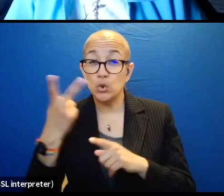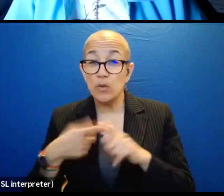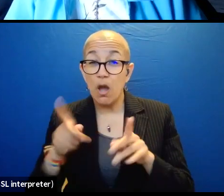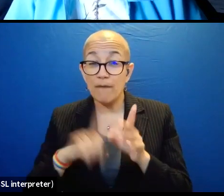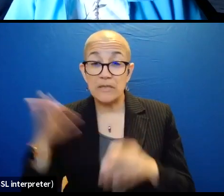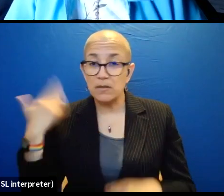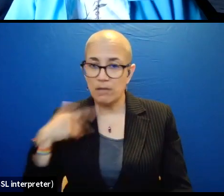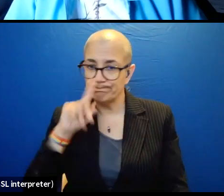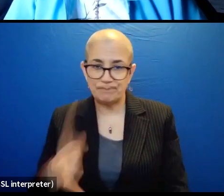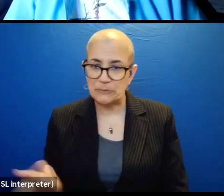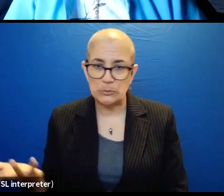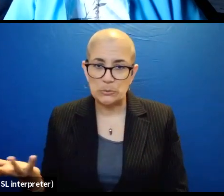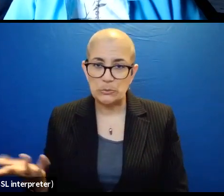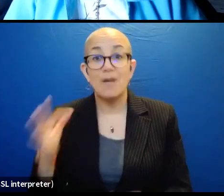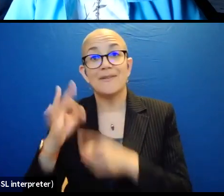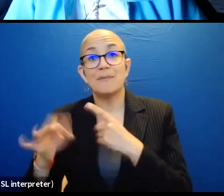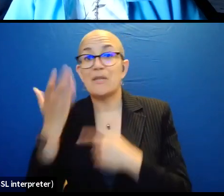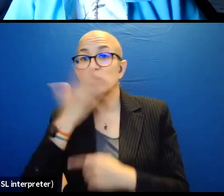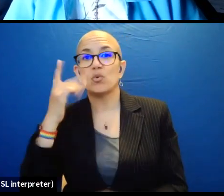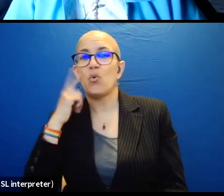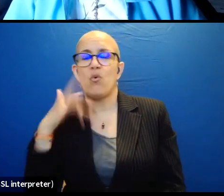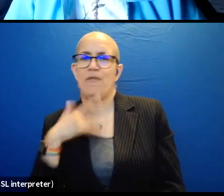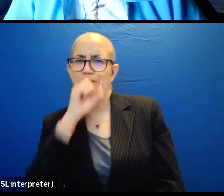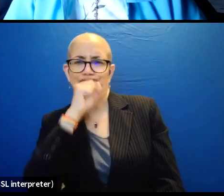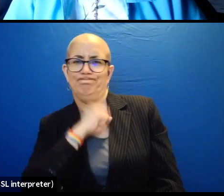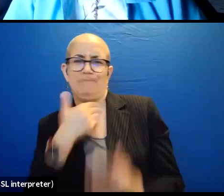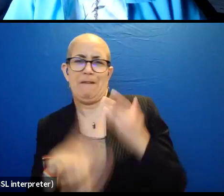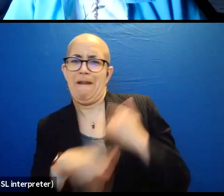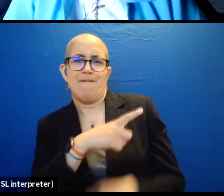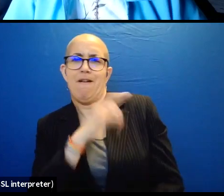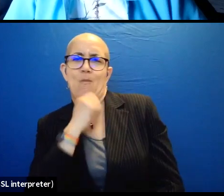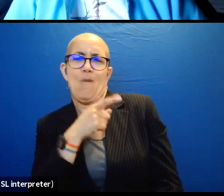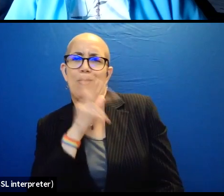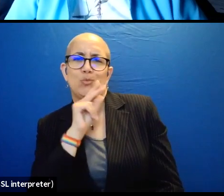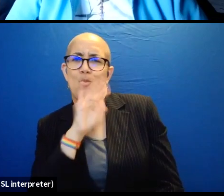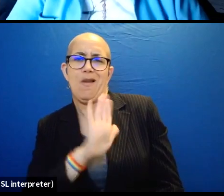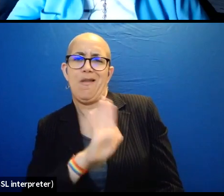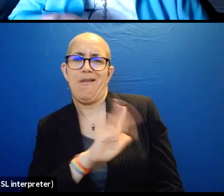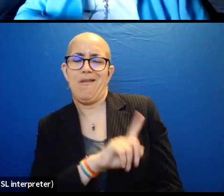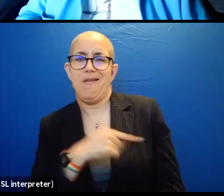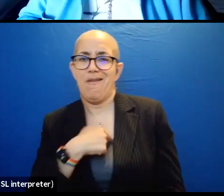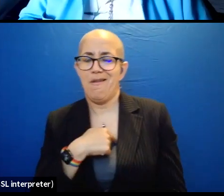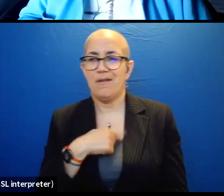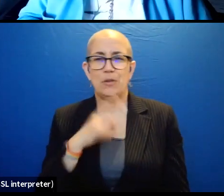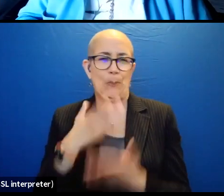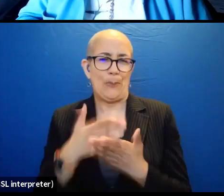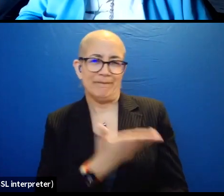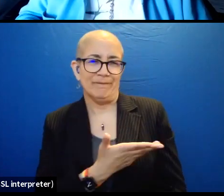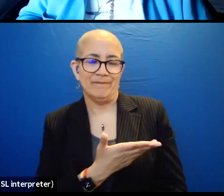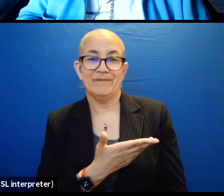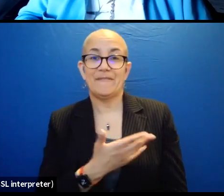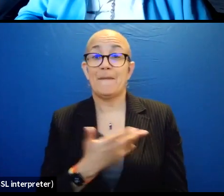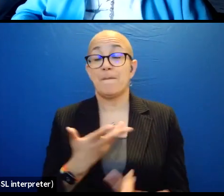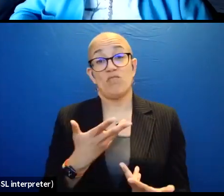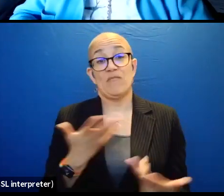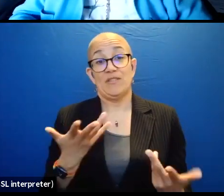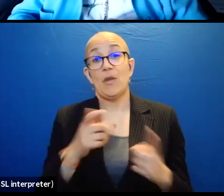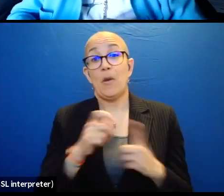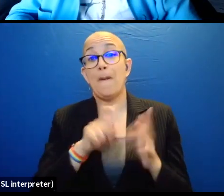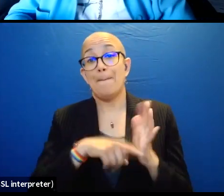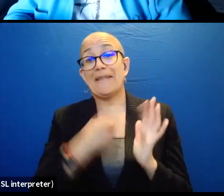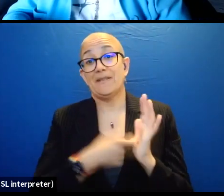The special schools didn't believe it was in him. So I'm afraid, Peter, I believe